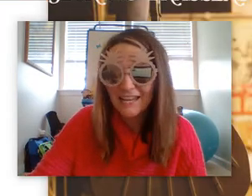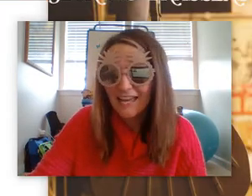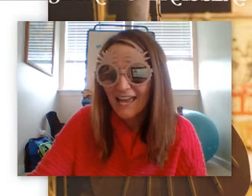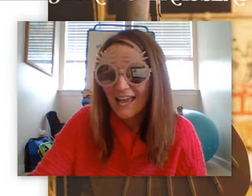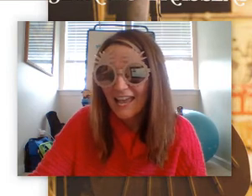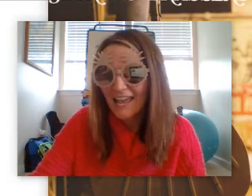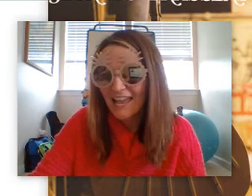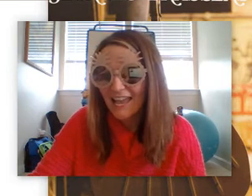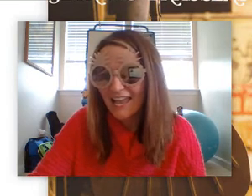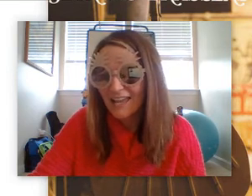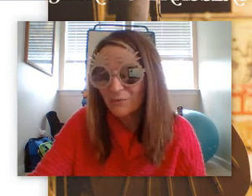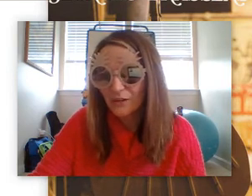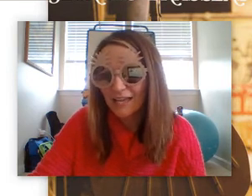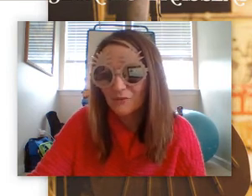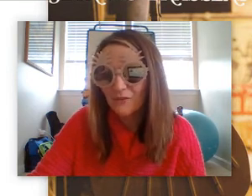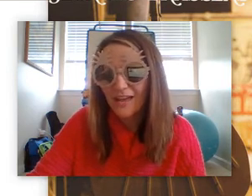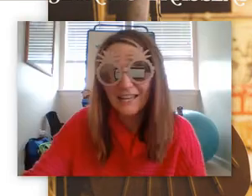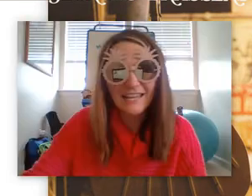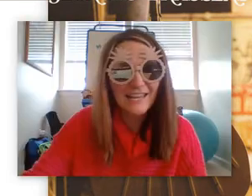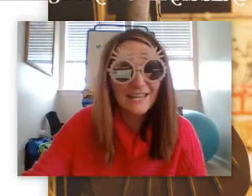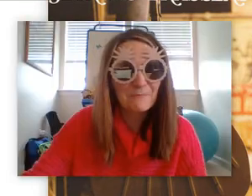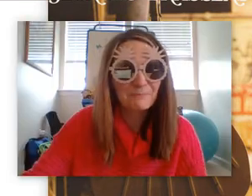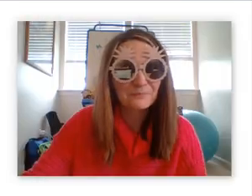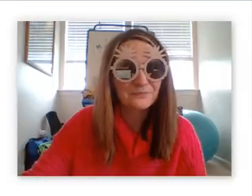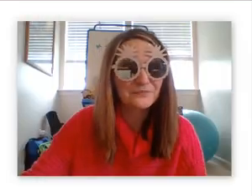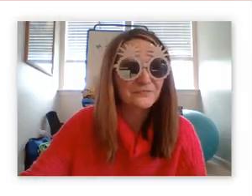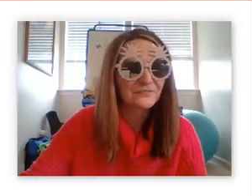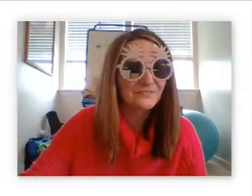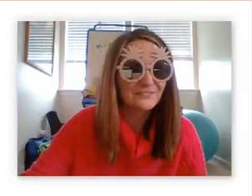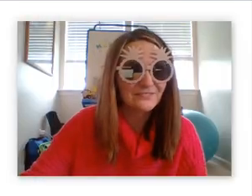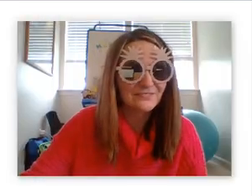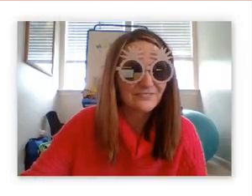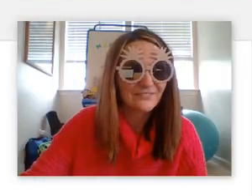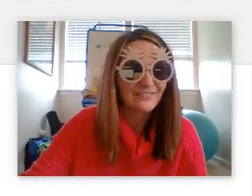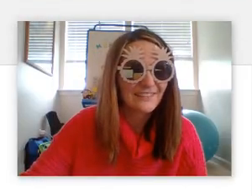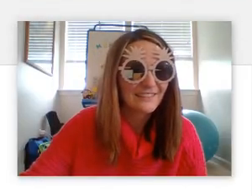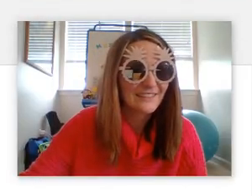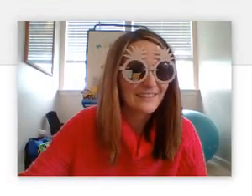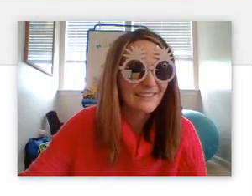ready. And we're getting ready.